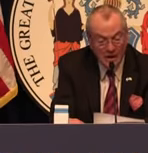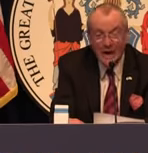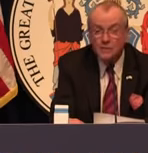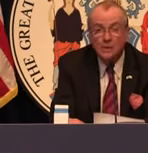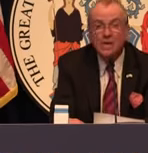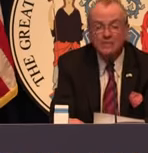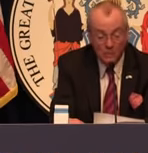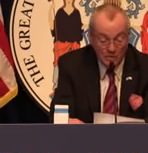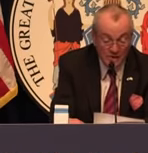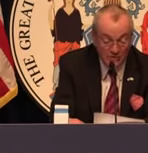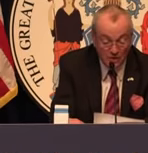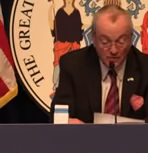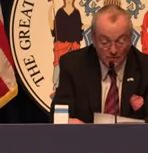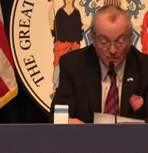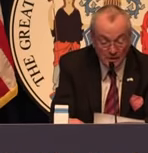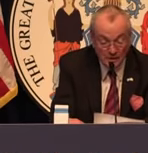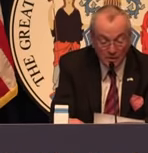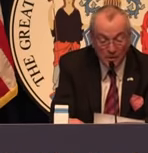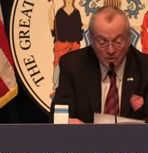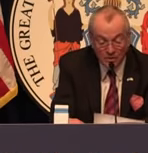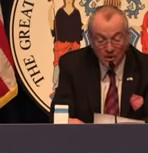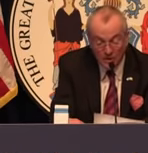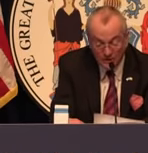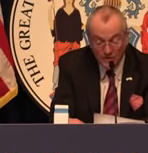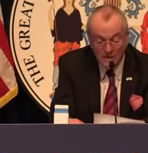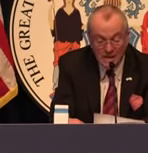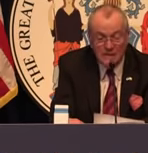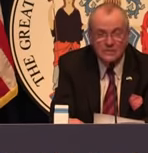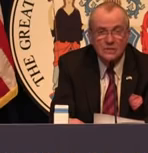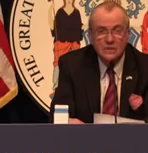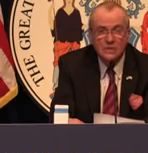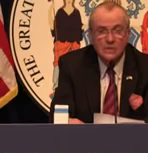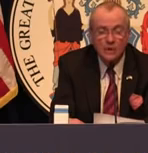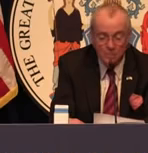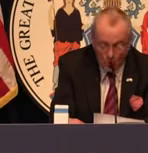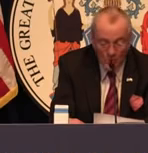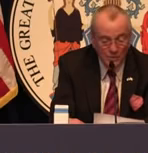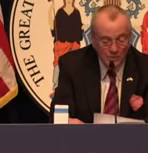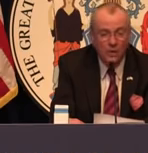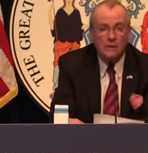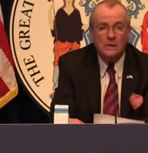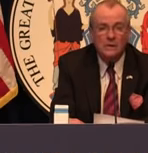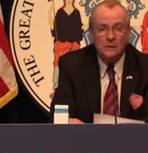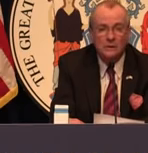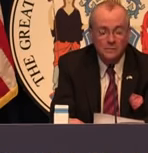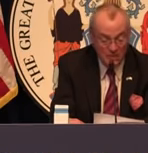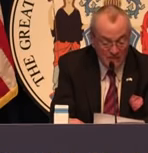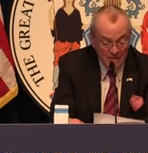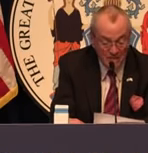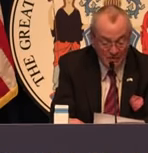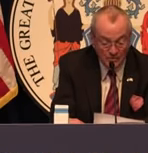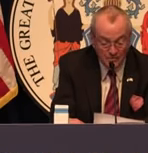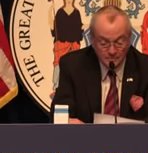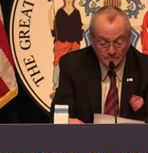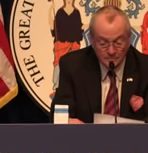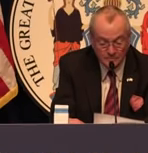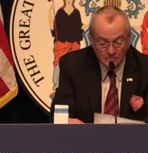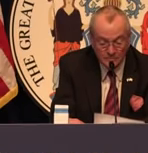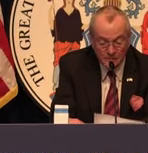thoughts, as will everyone we have lost. We honor all of their lives. We mourn with all of their